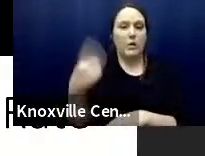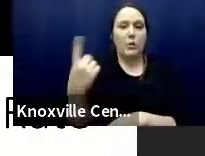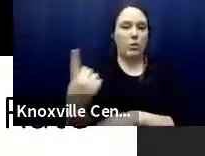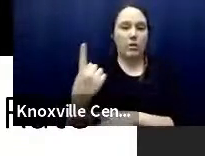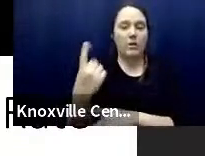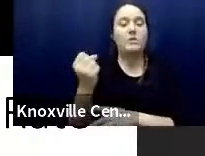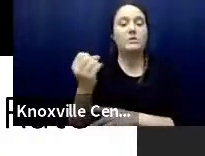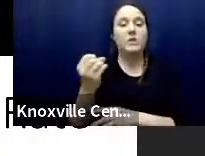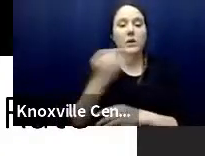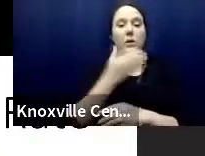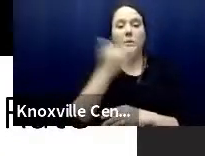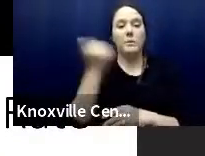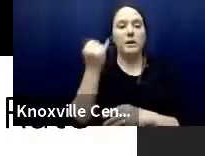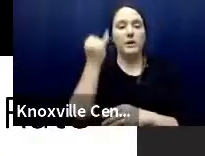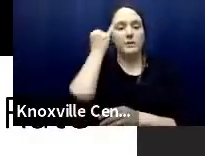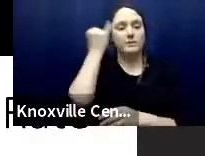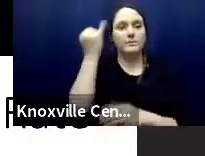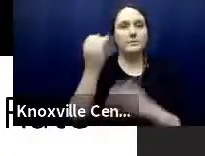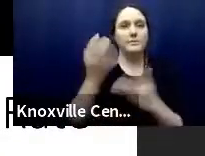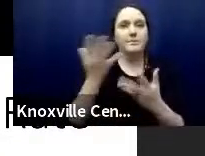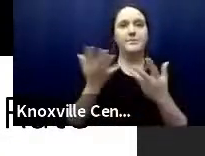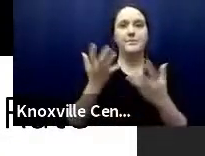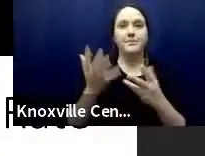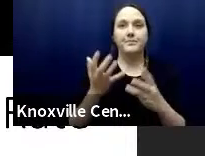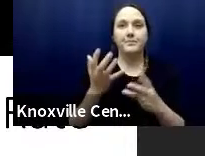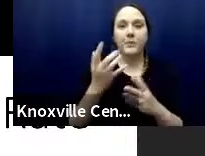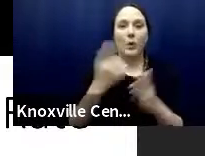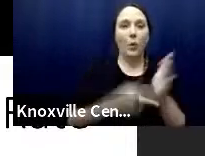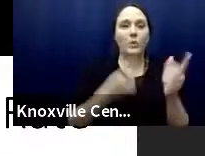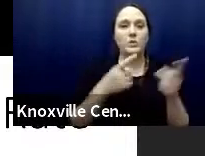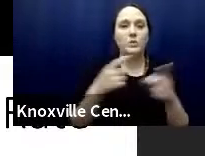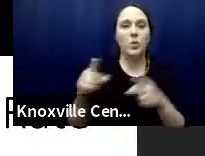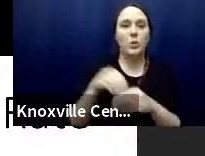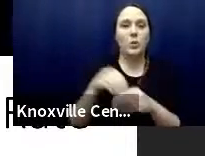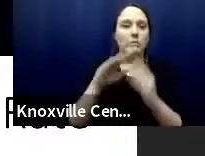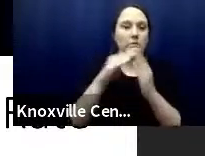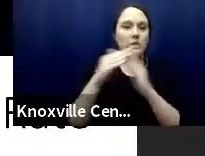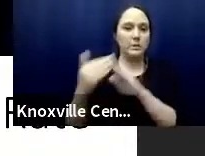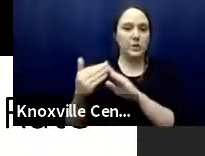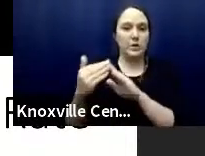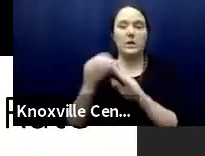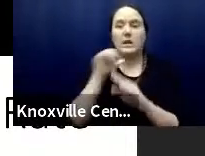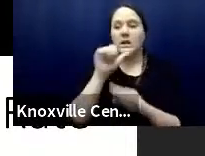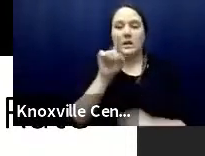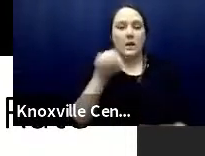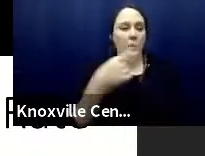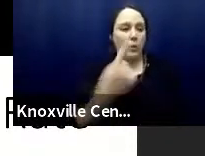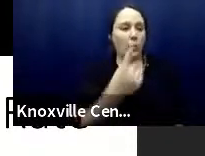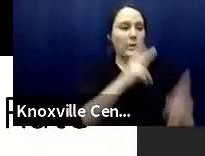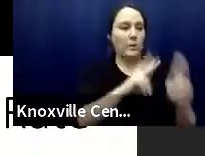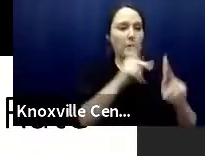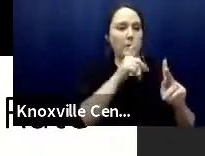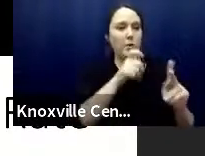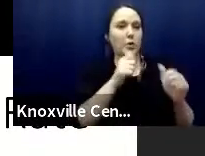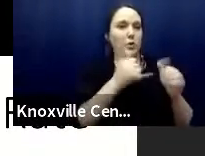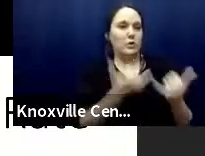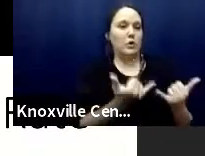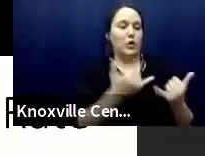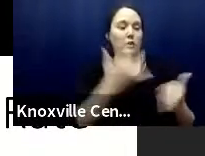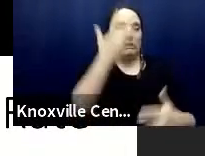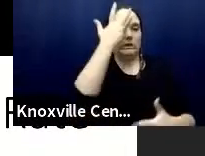a better sense of the what's going on in the community outside of people that are actively